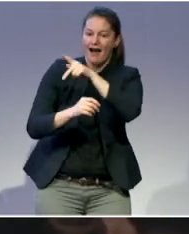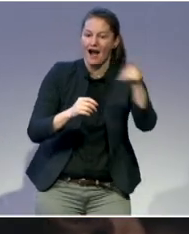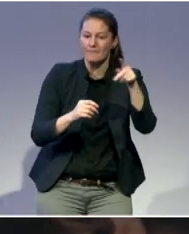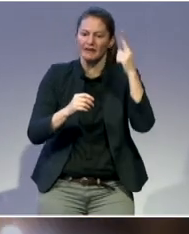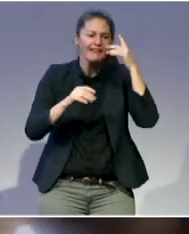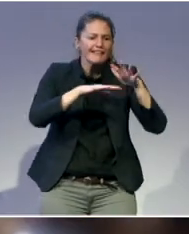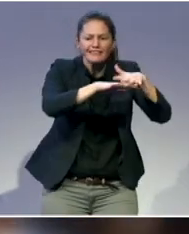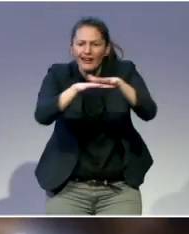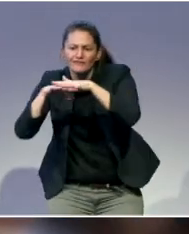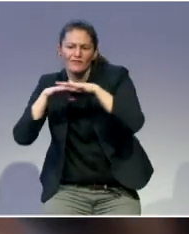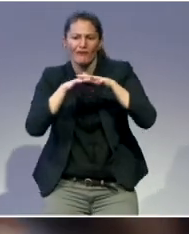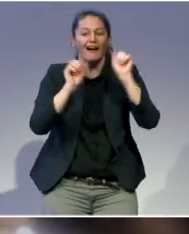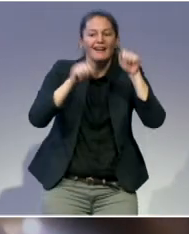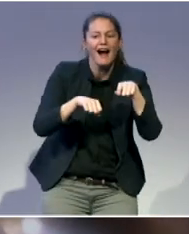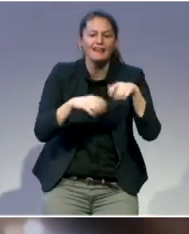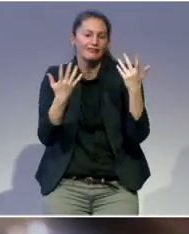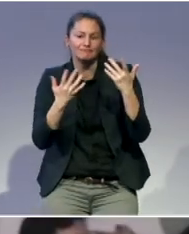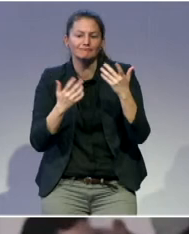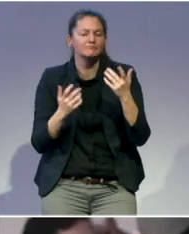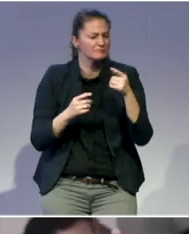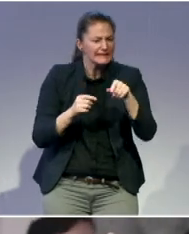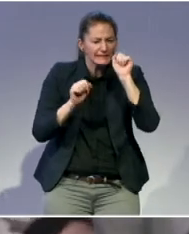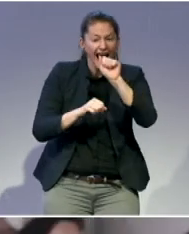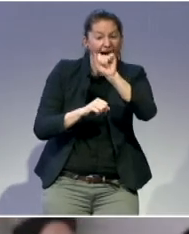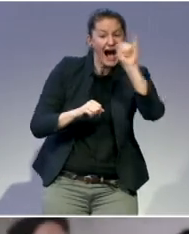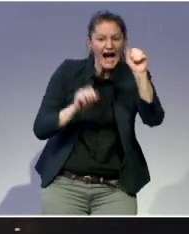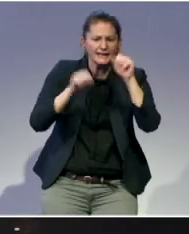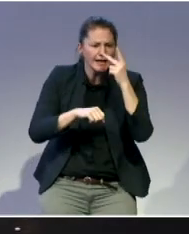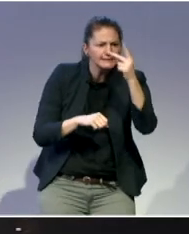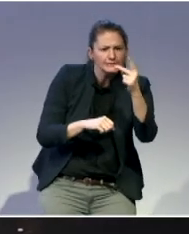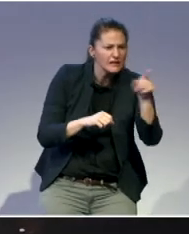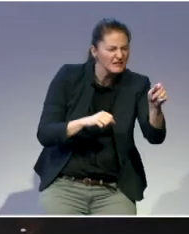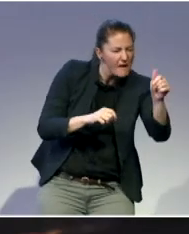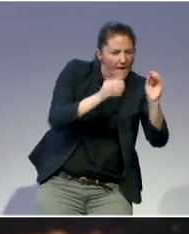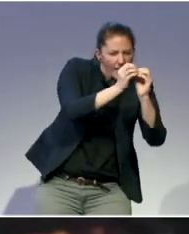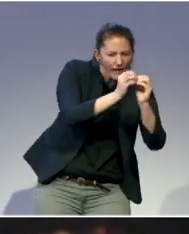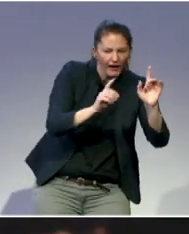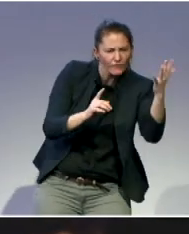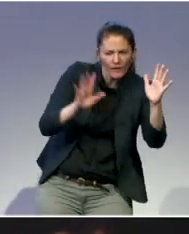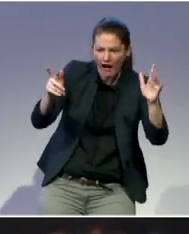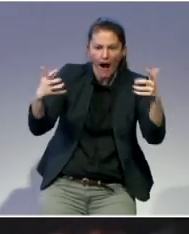of artificial intelligence. Inklov has 50,000 subscribers in India.